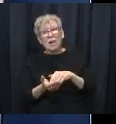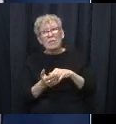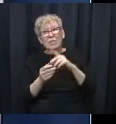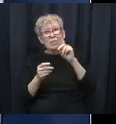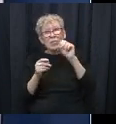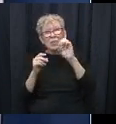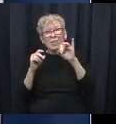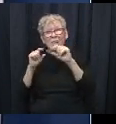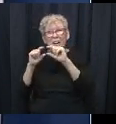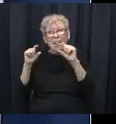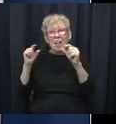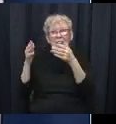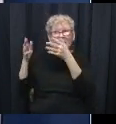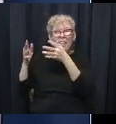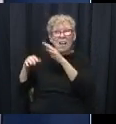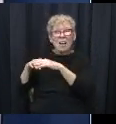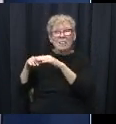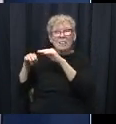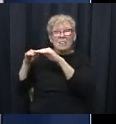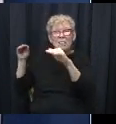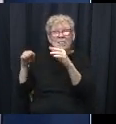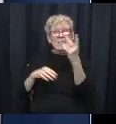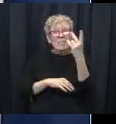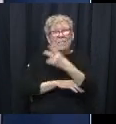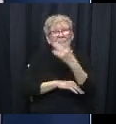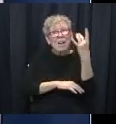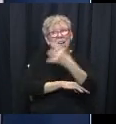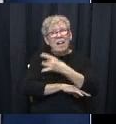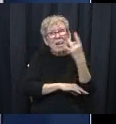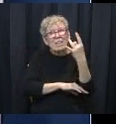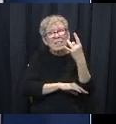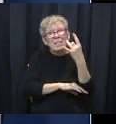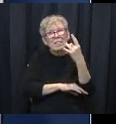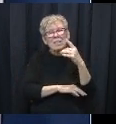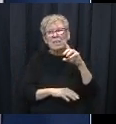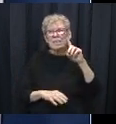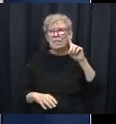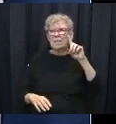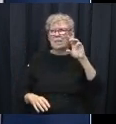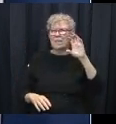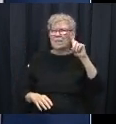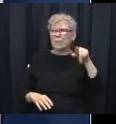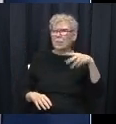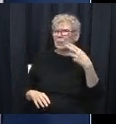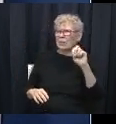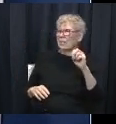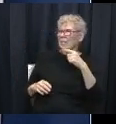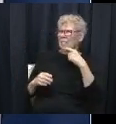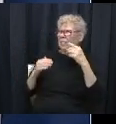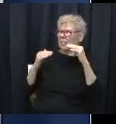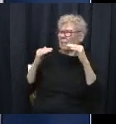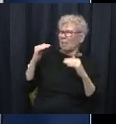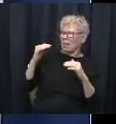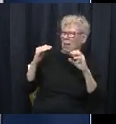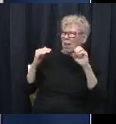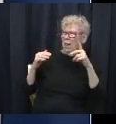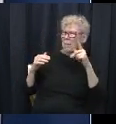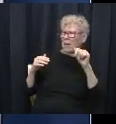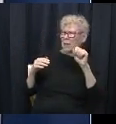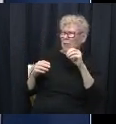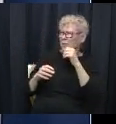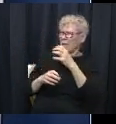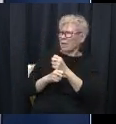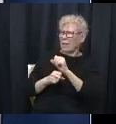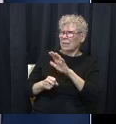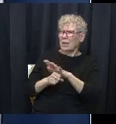that there was a discrepancy. Who's really at fault here? I know the mayor is kind of upset. And will the state in the future withhold vaccines